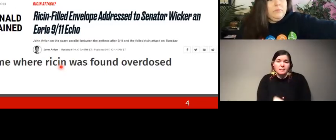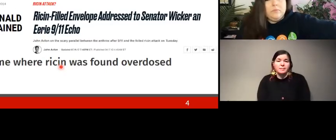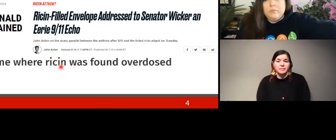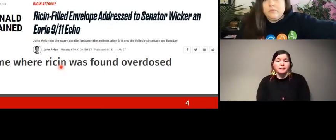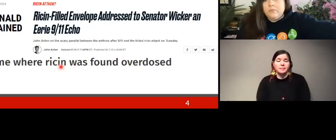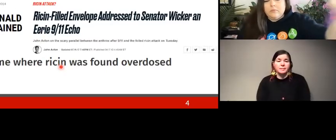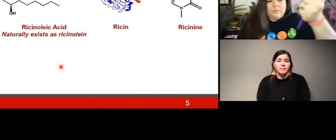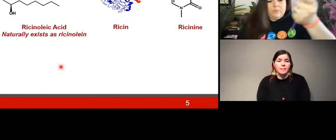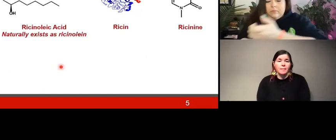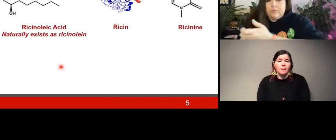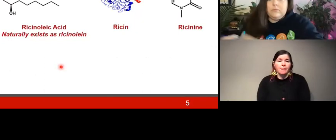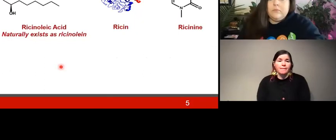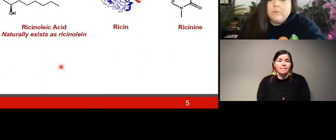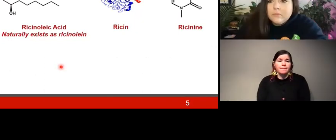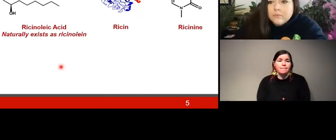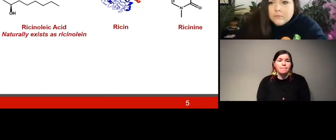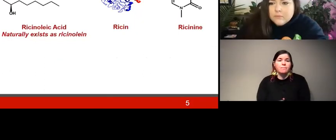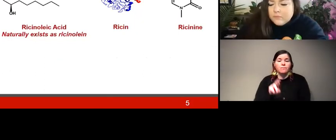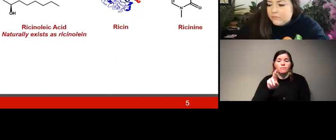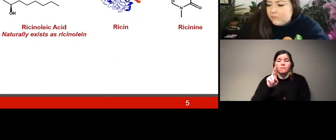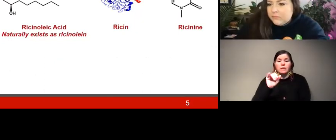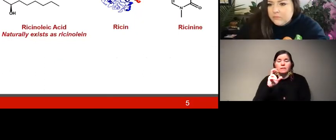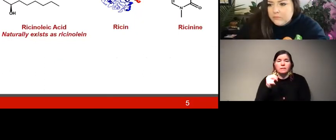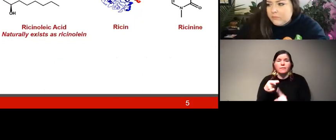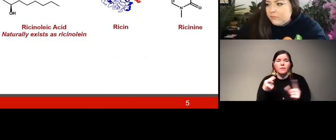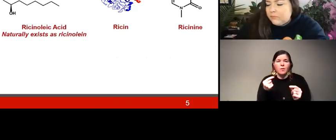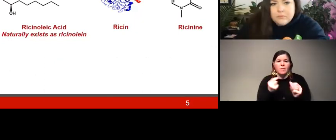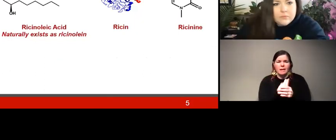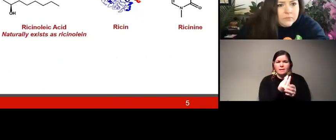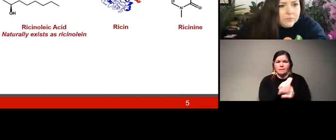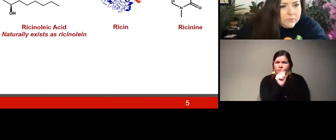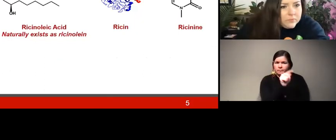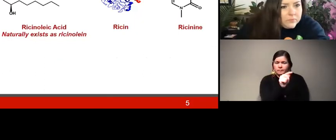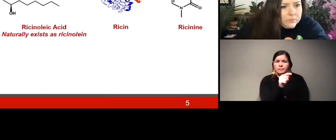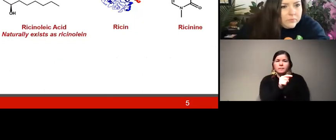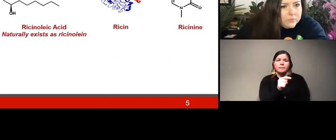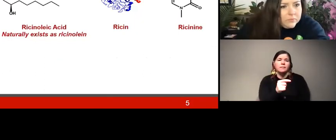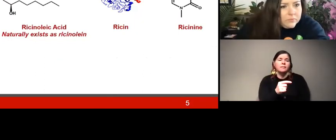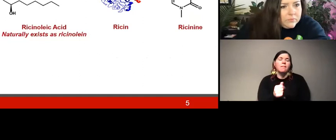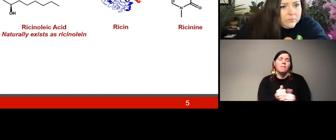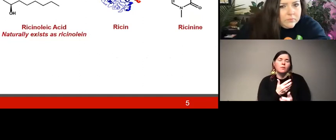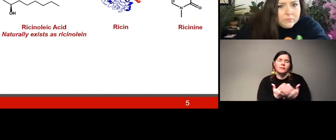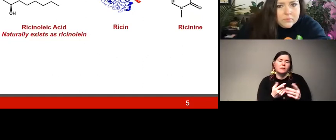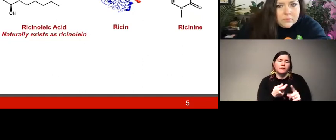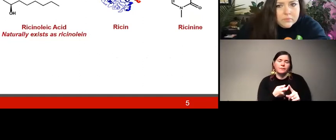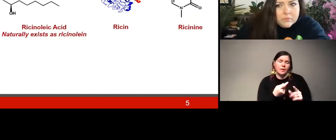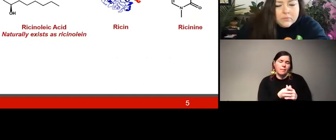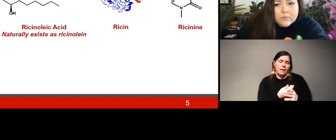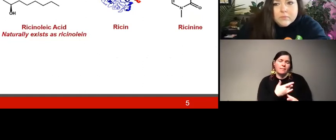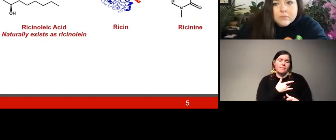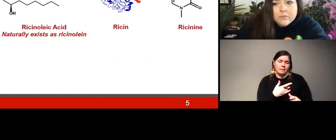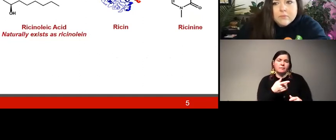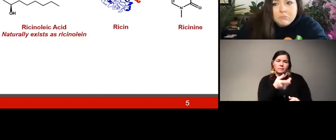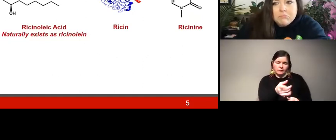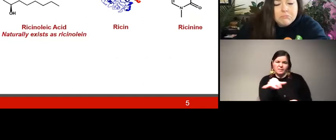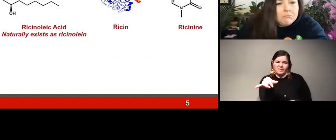much ricin. Now, ricin comes from this plant. So most things have a plant source more times than not. Ricin has a